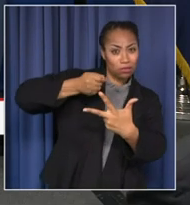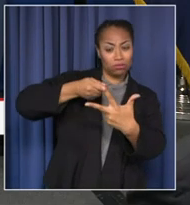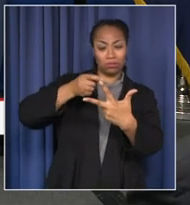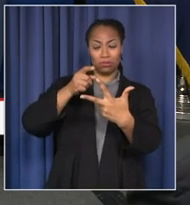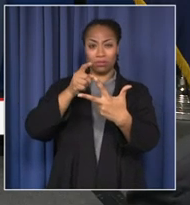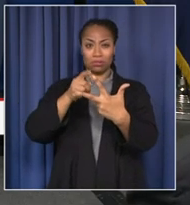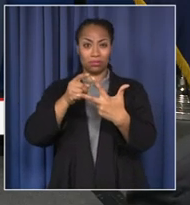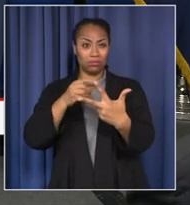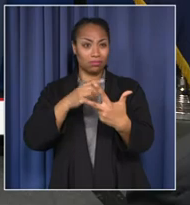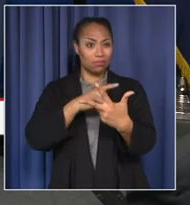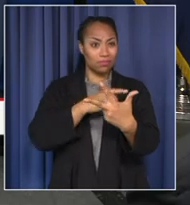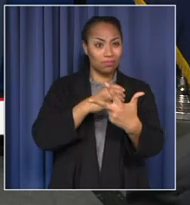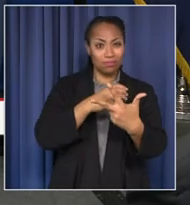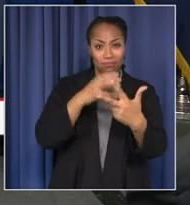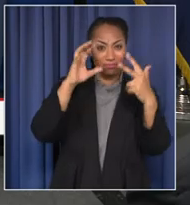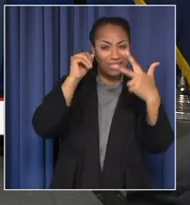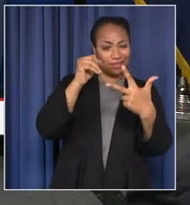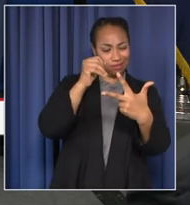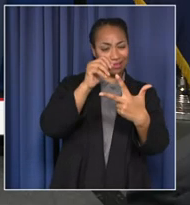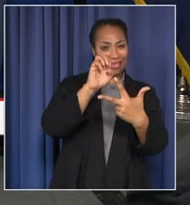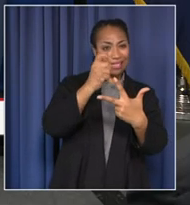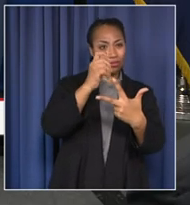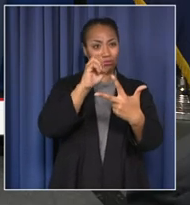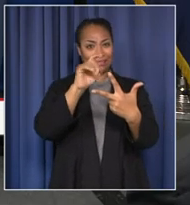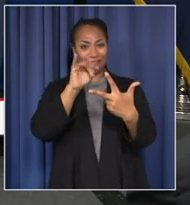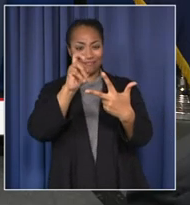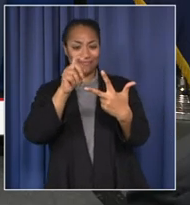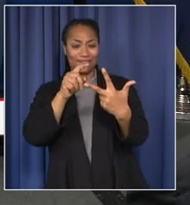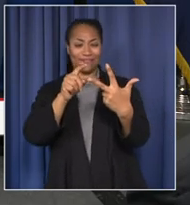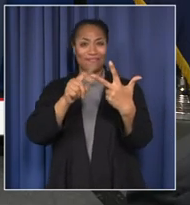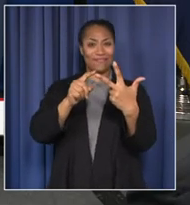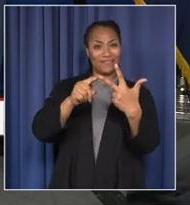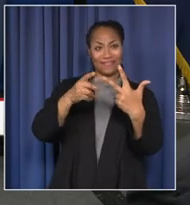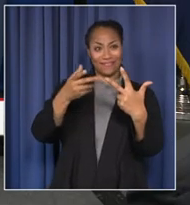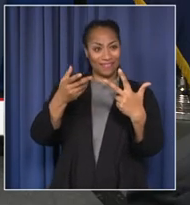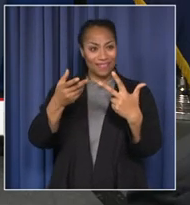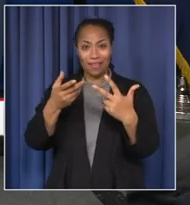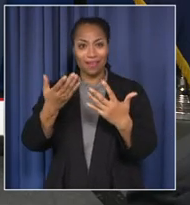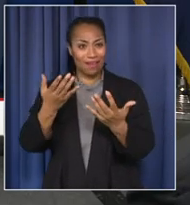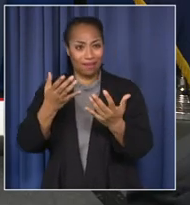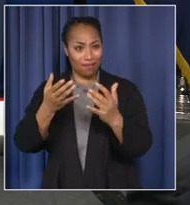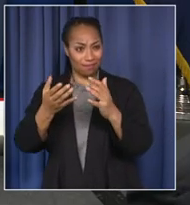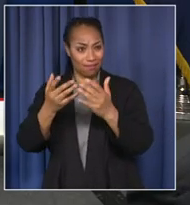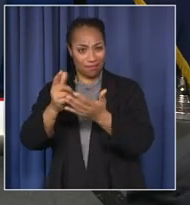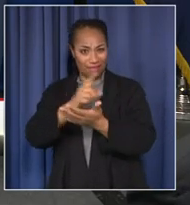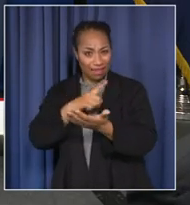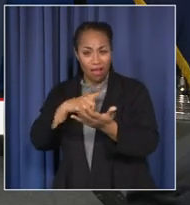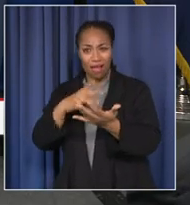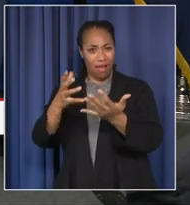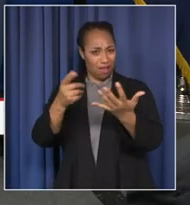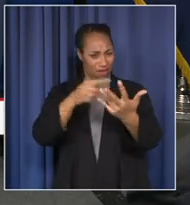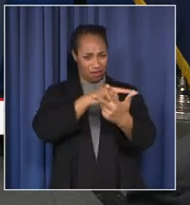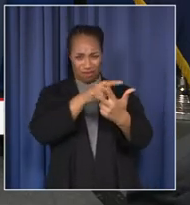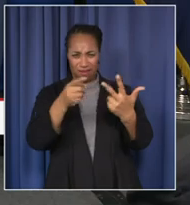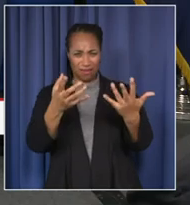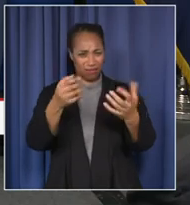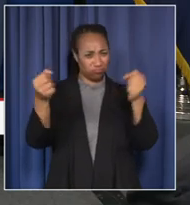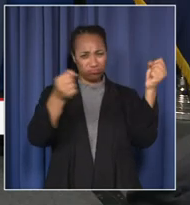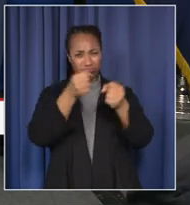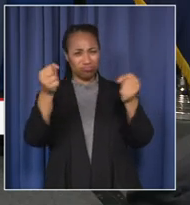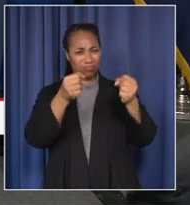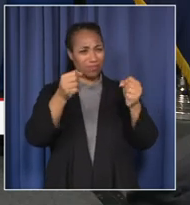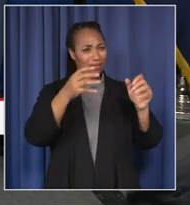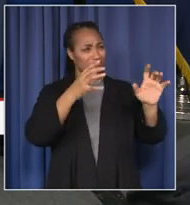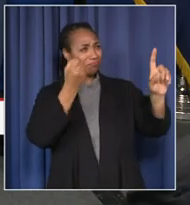together. The Washington Post has reported that this executive order would be focused on crime and quality of life